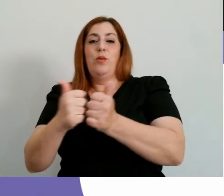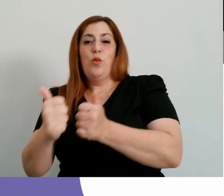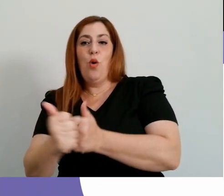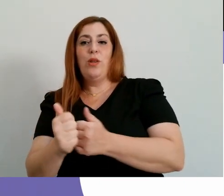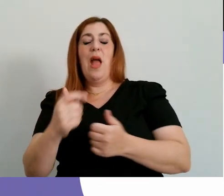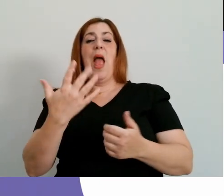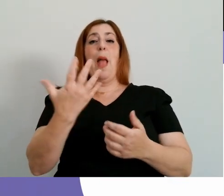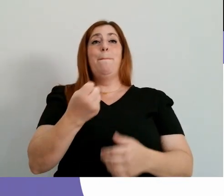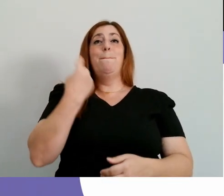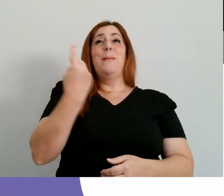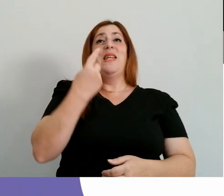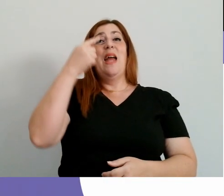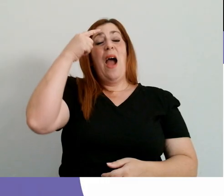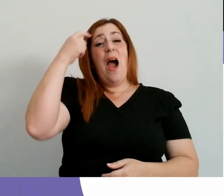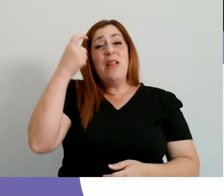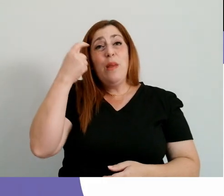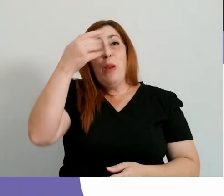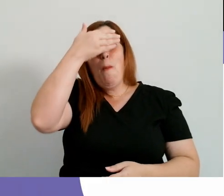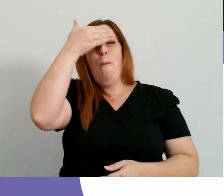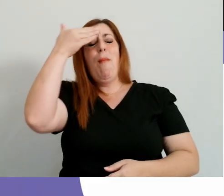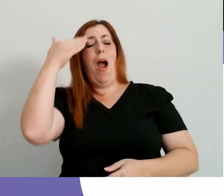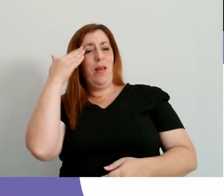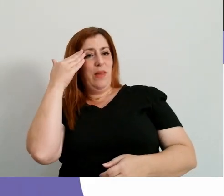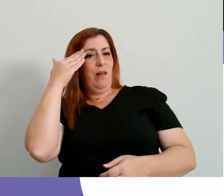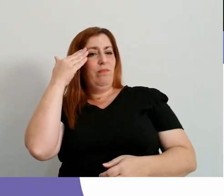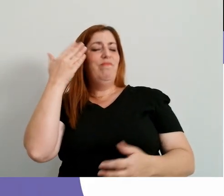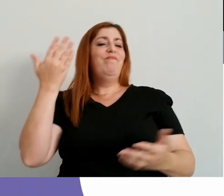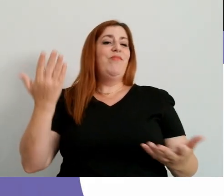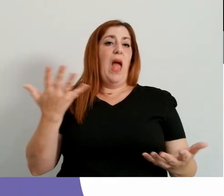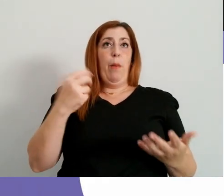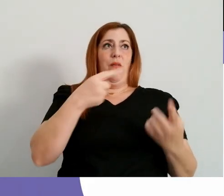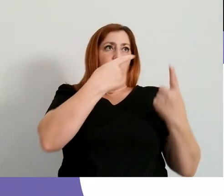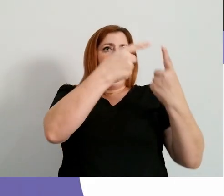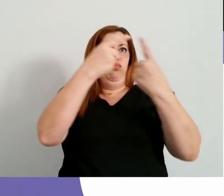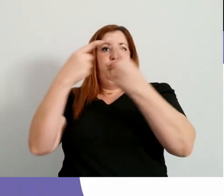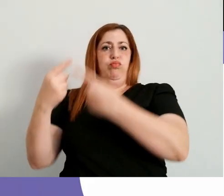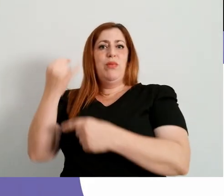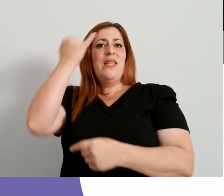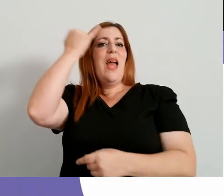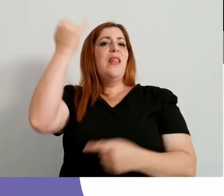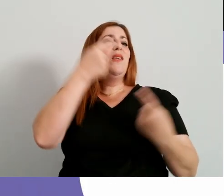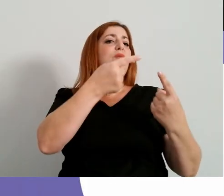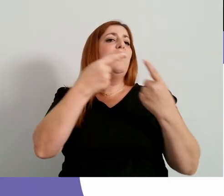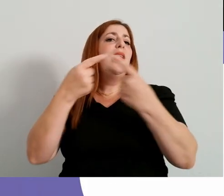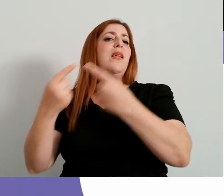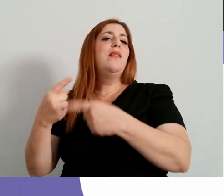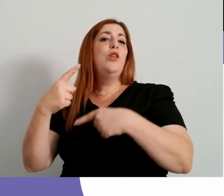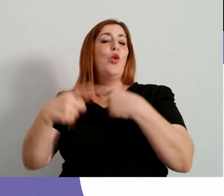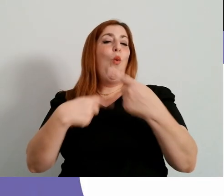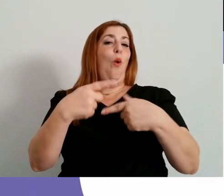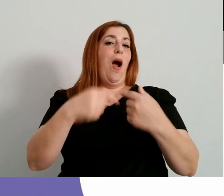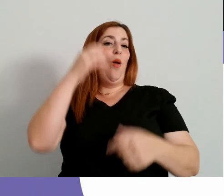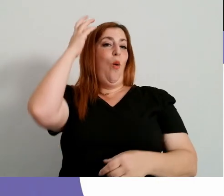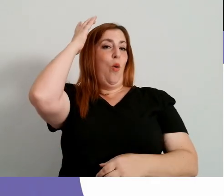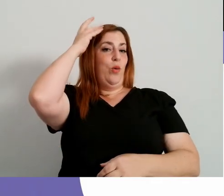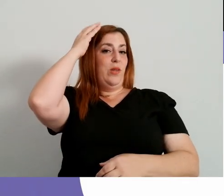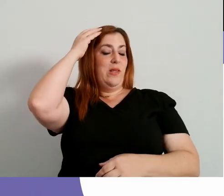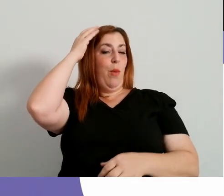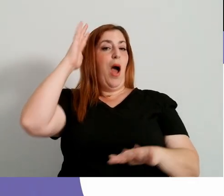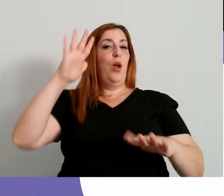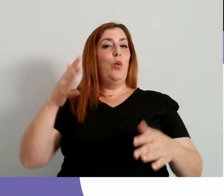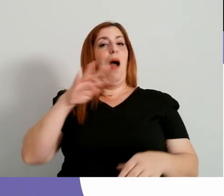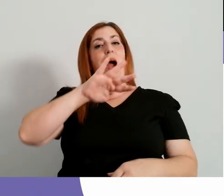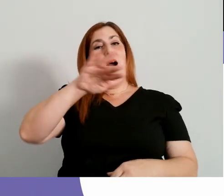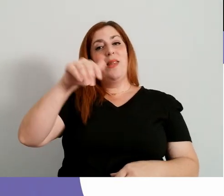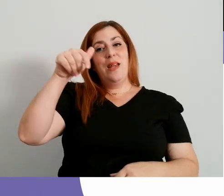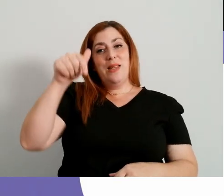There's many views on what autism is. Of course, we'll talk about a bit of a definition of